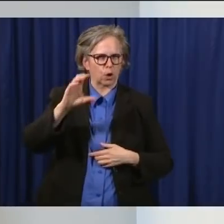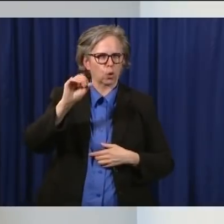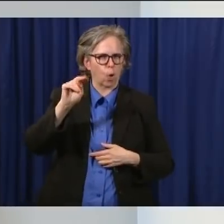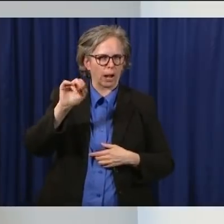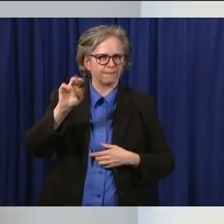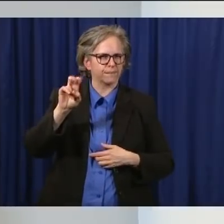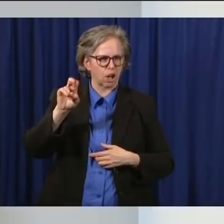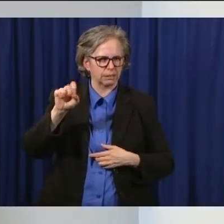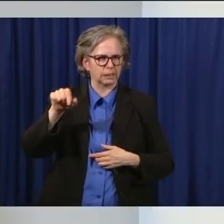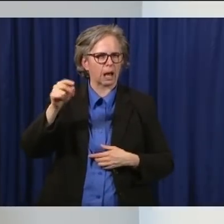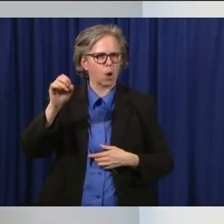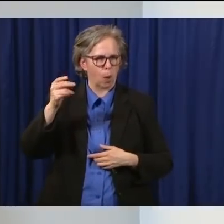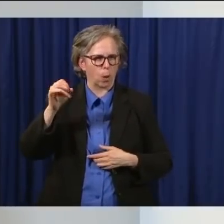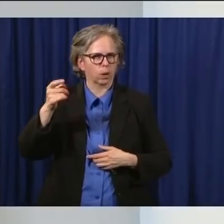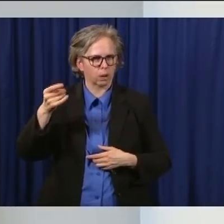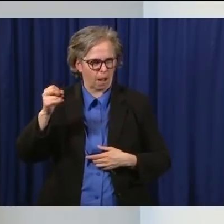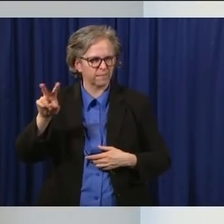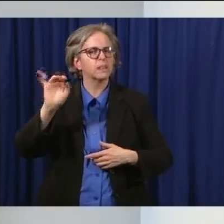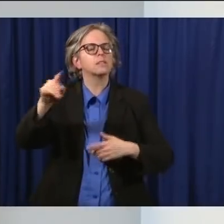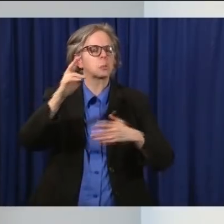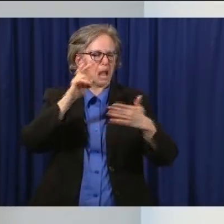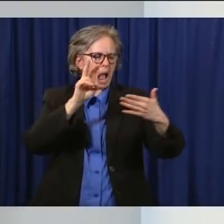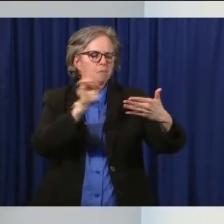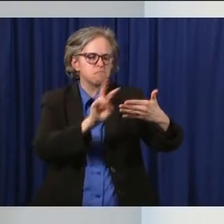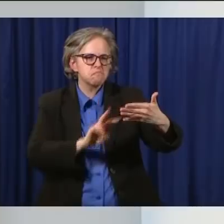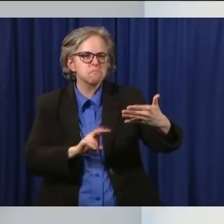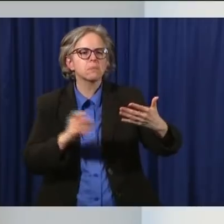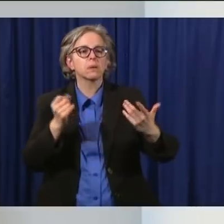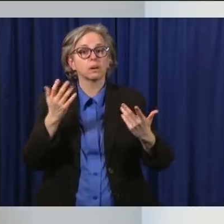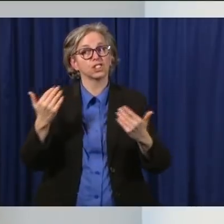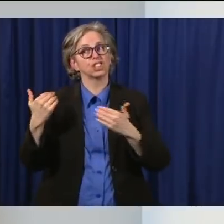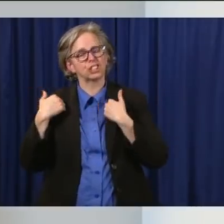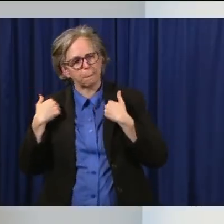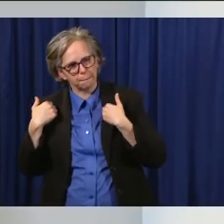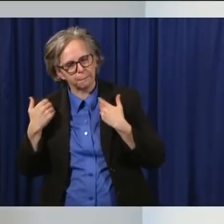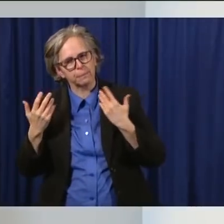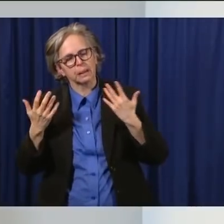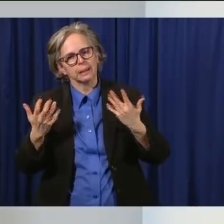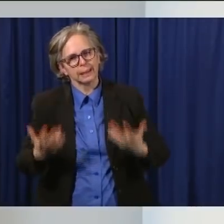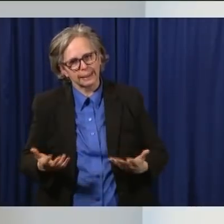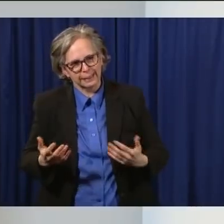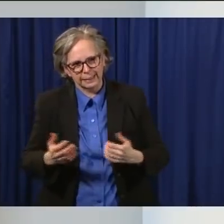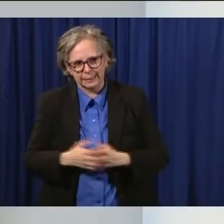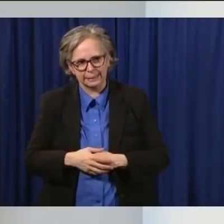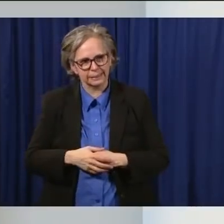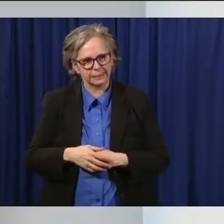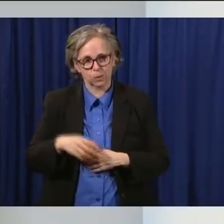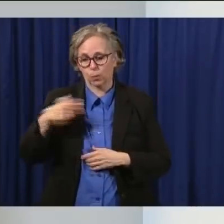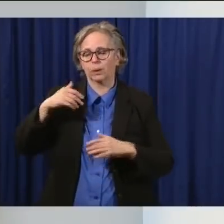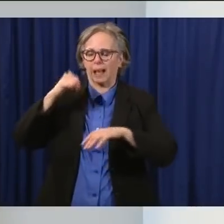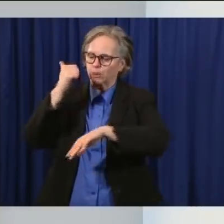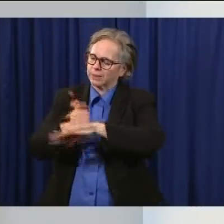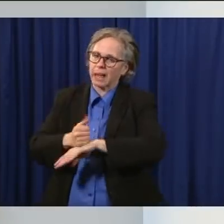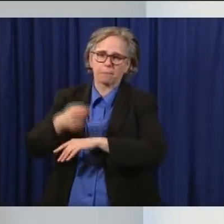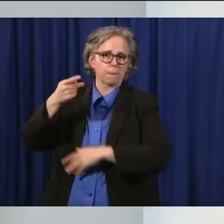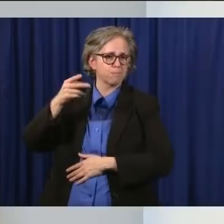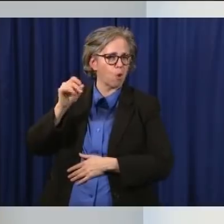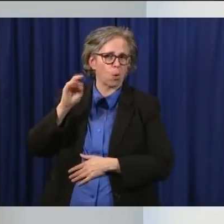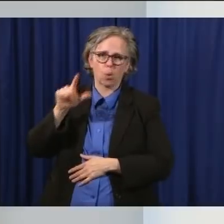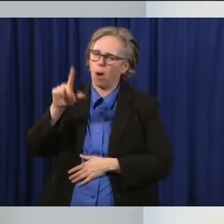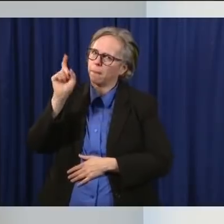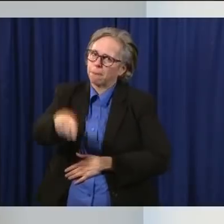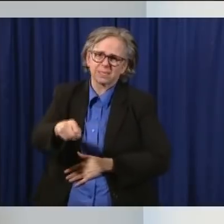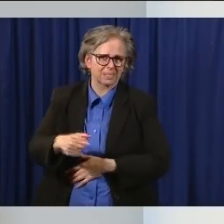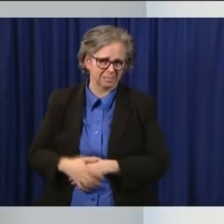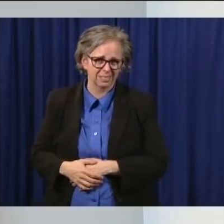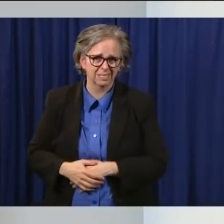component. And as far as the gyms, look, we have protocols for all of these things to try to keep the spacing